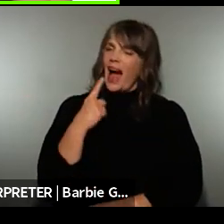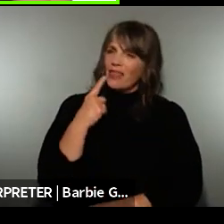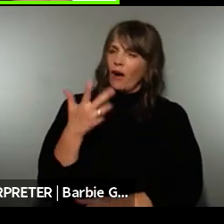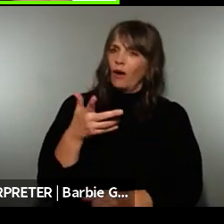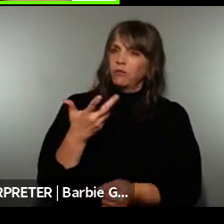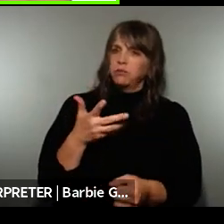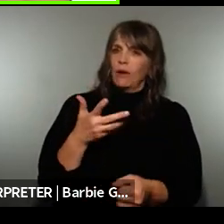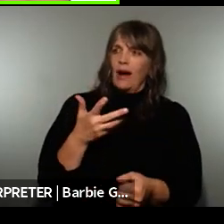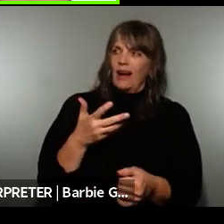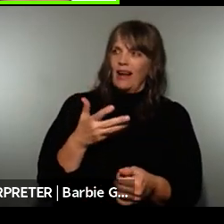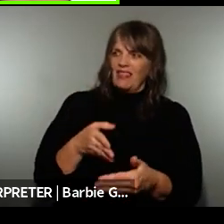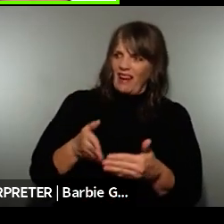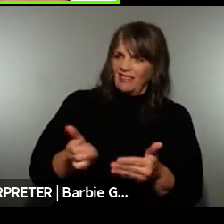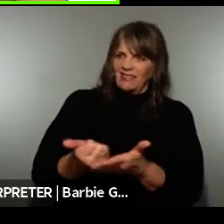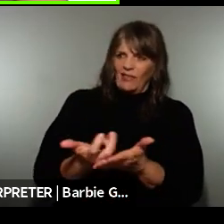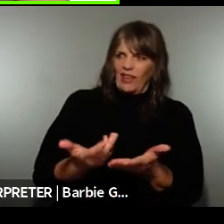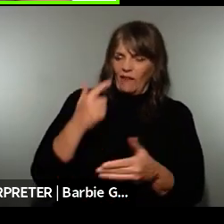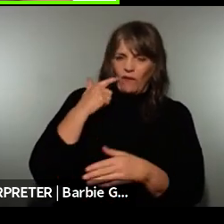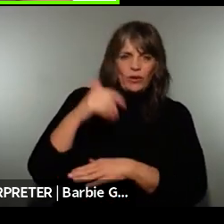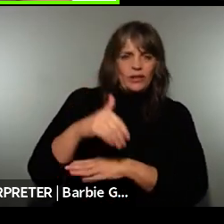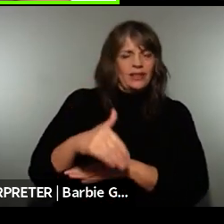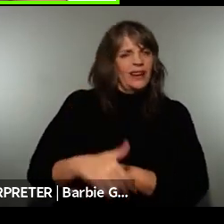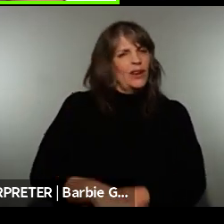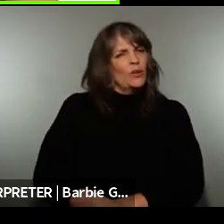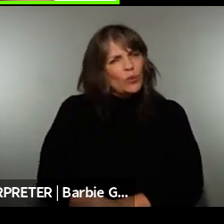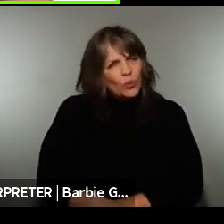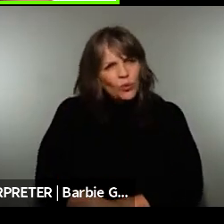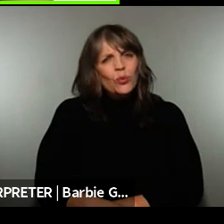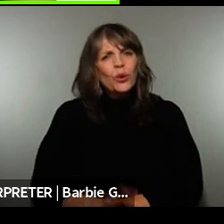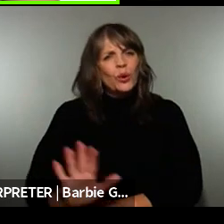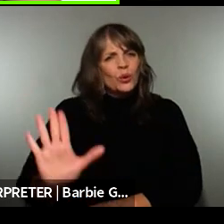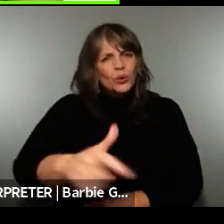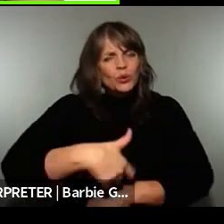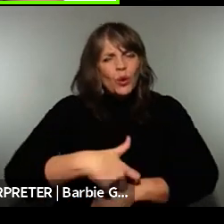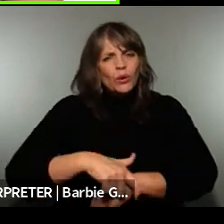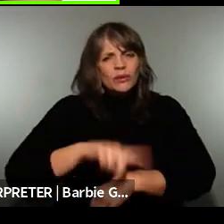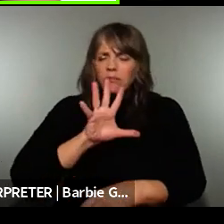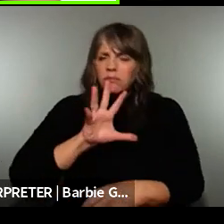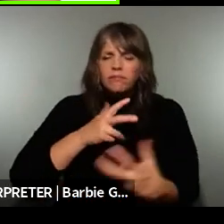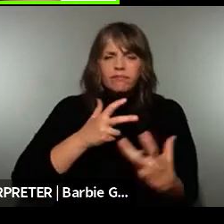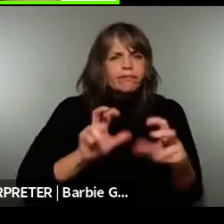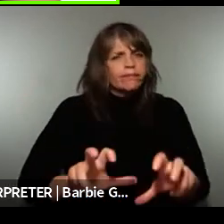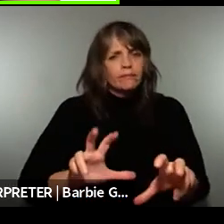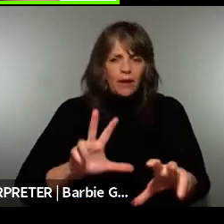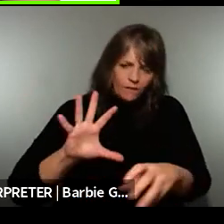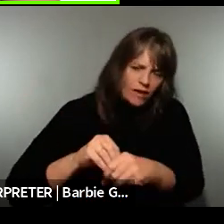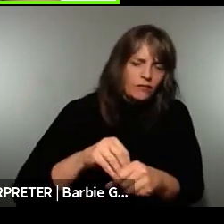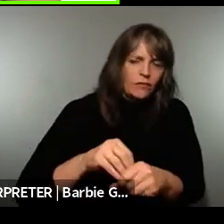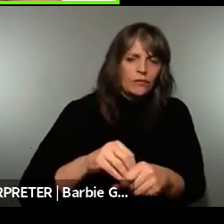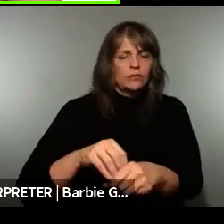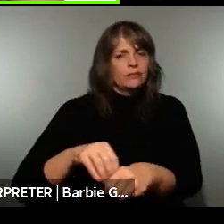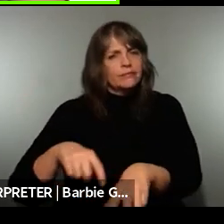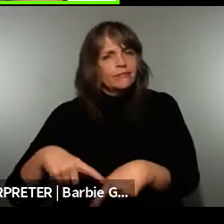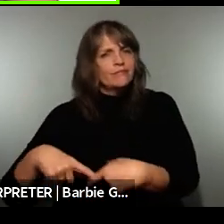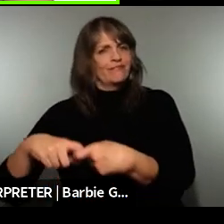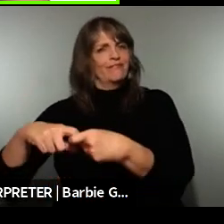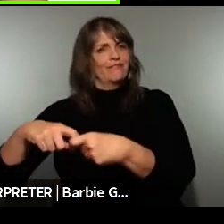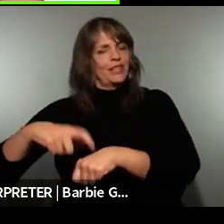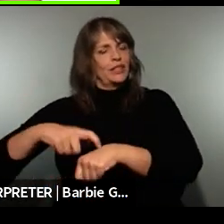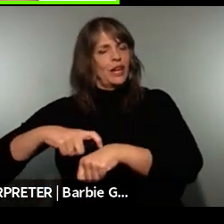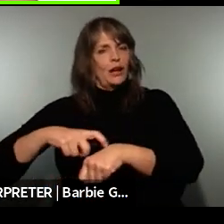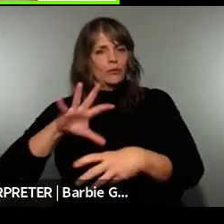you to all of you for taking the time and making space to be with us and with each other today. A